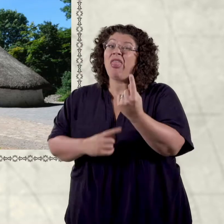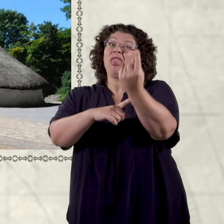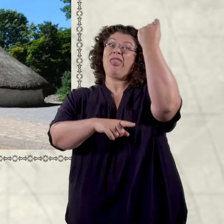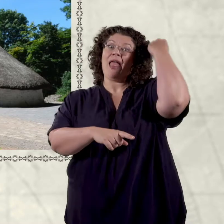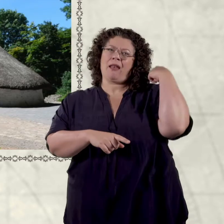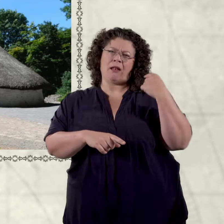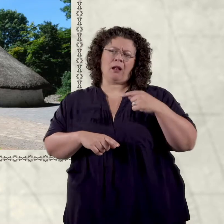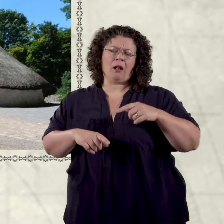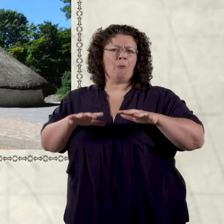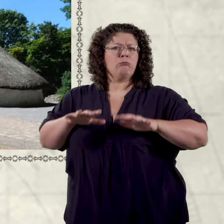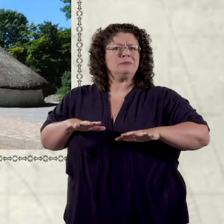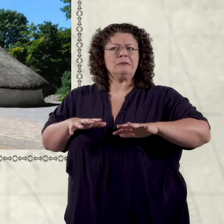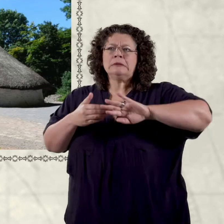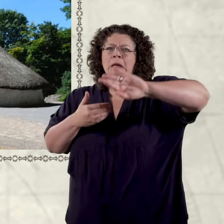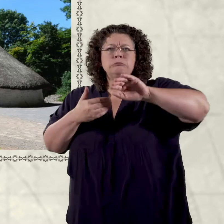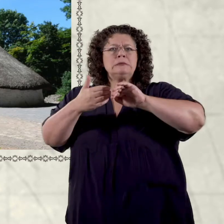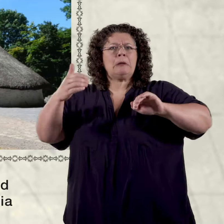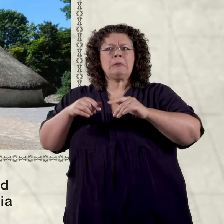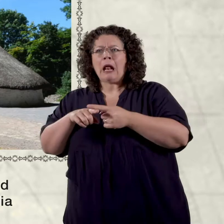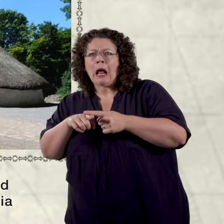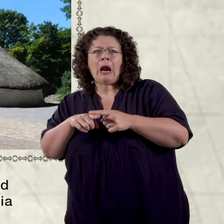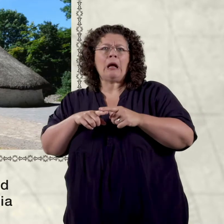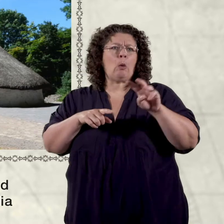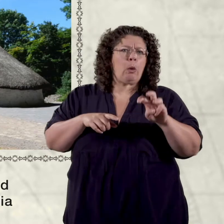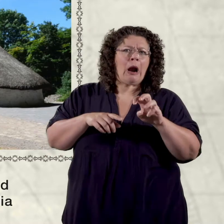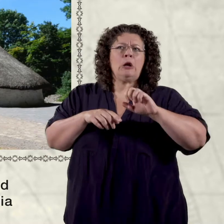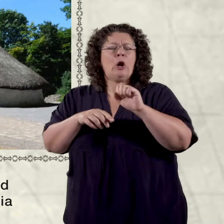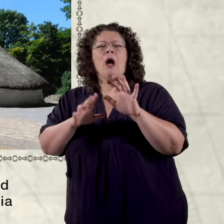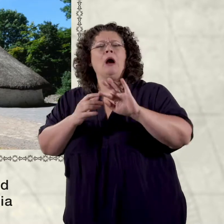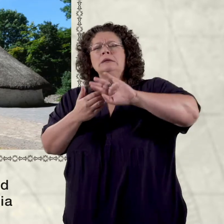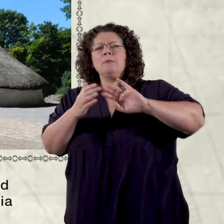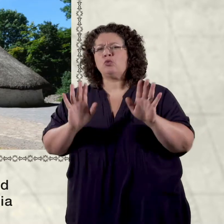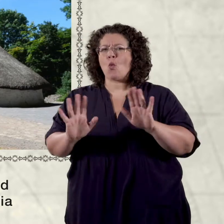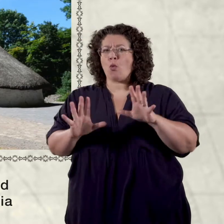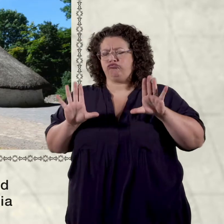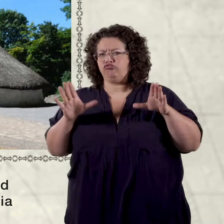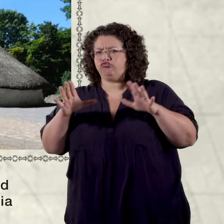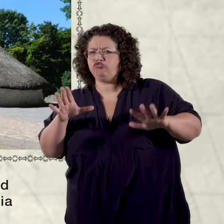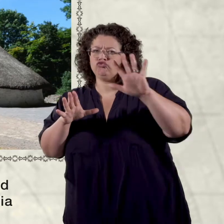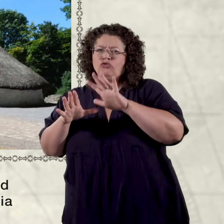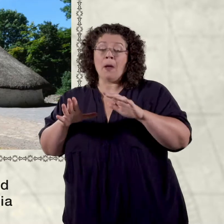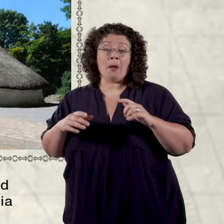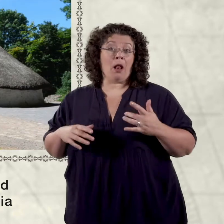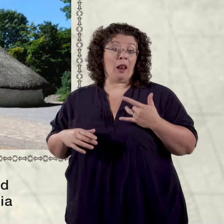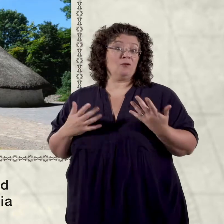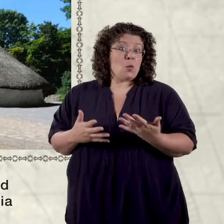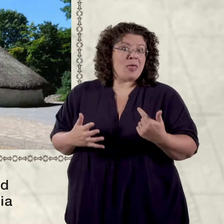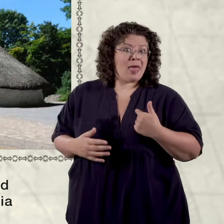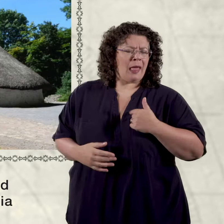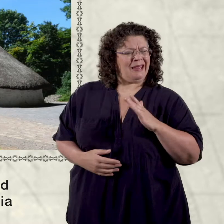yn bwyddych. Rwy'n boddeg. boddeg.'n golygu boddeg. Rwy'n sy